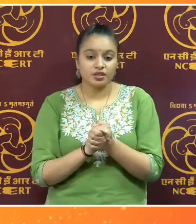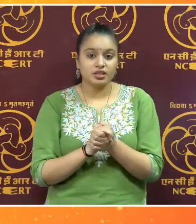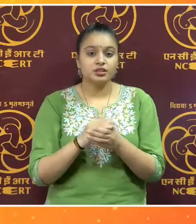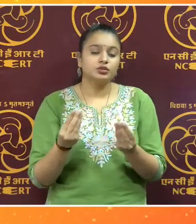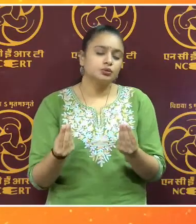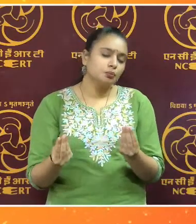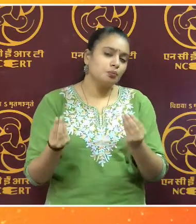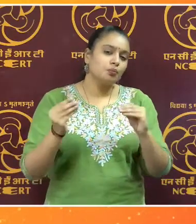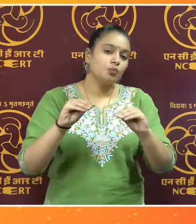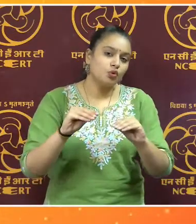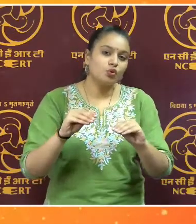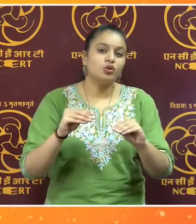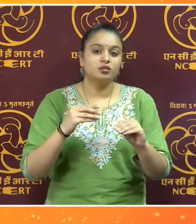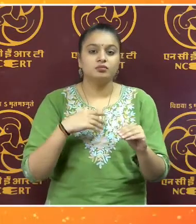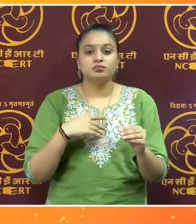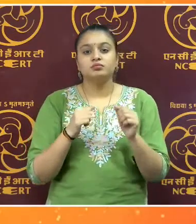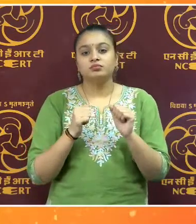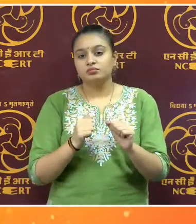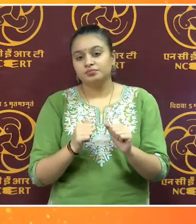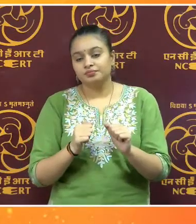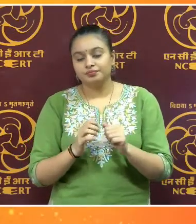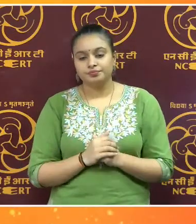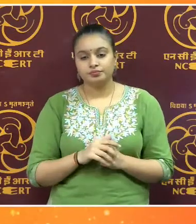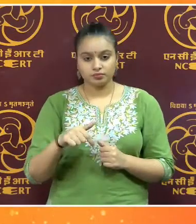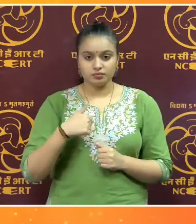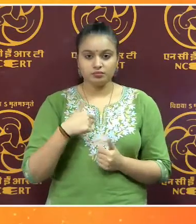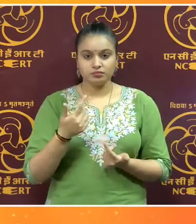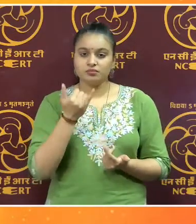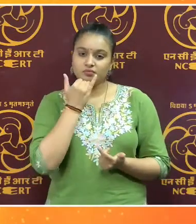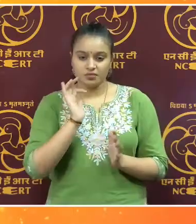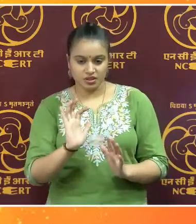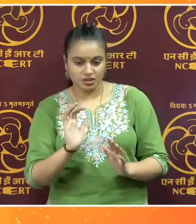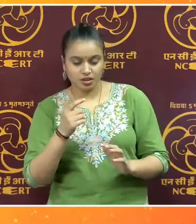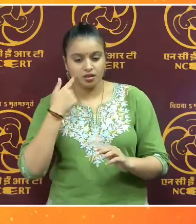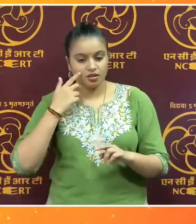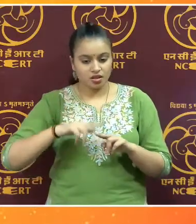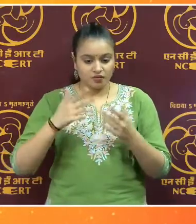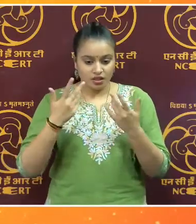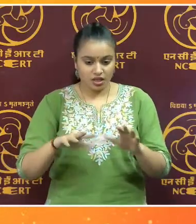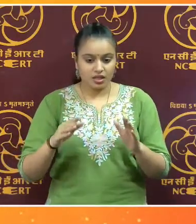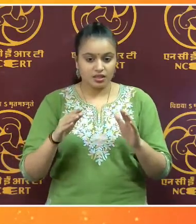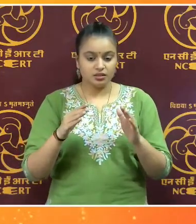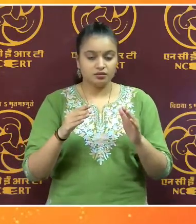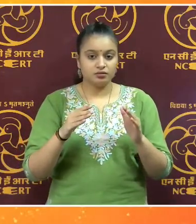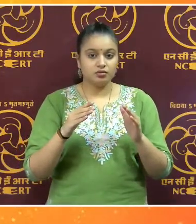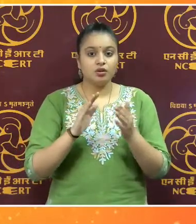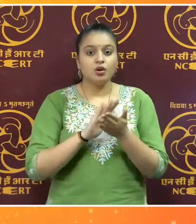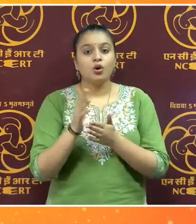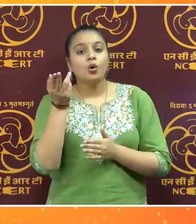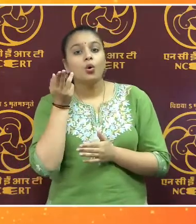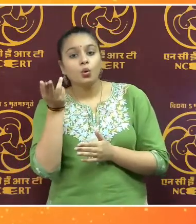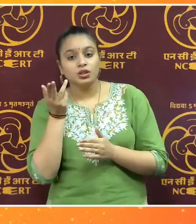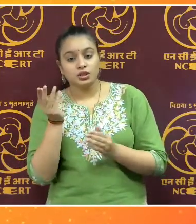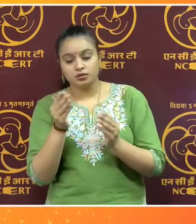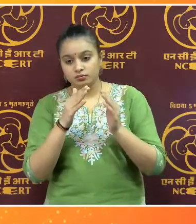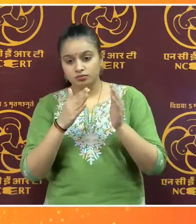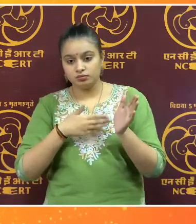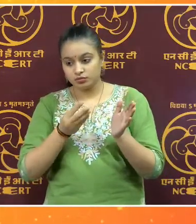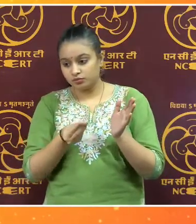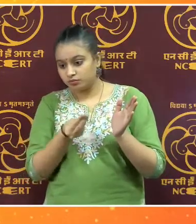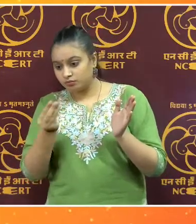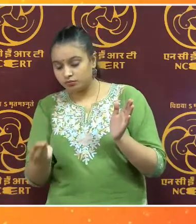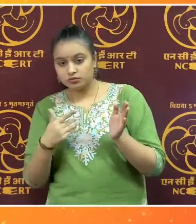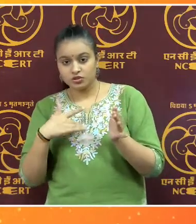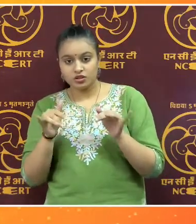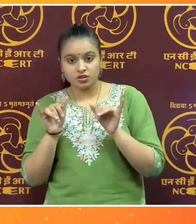than help. See, this is my fault. Also, if I will stay at any small hotel near the station, that will make people curious